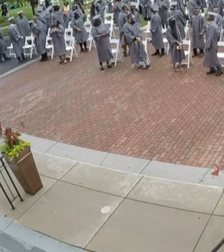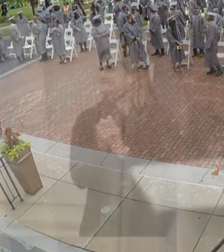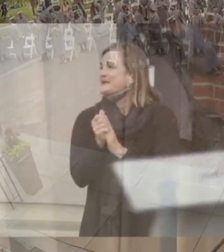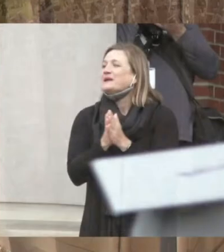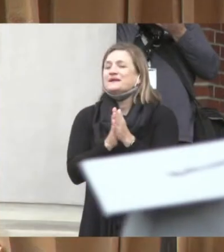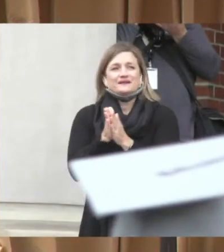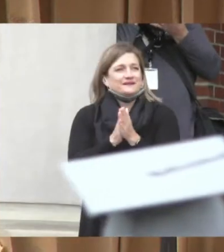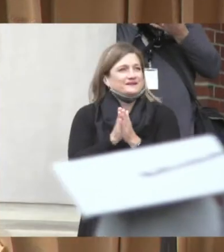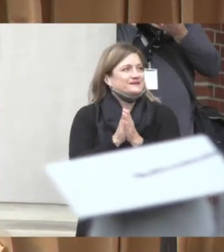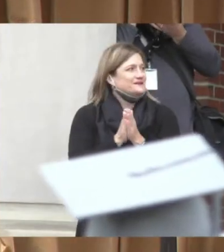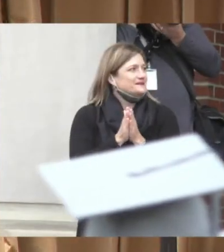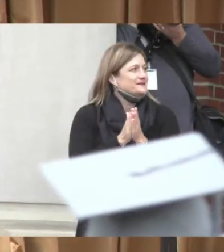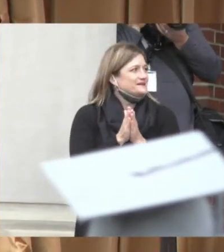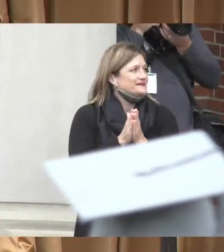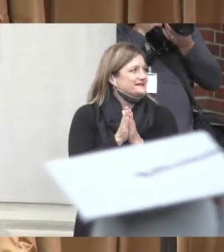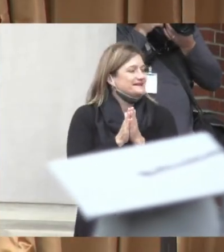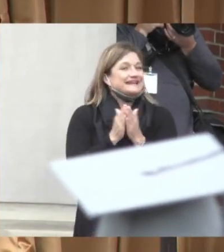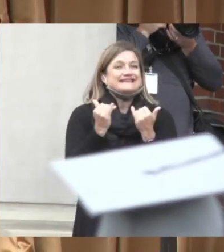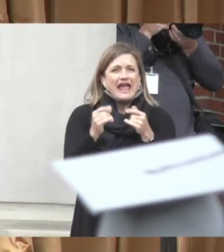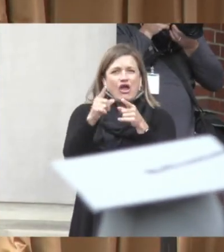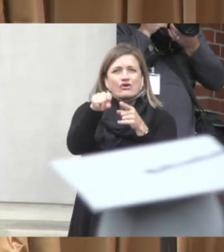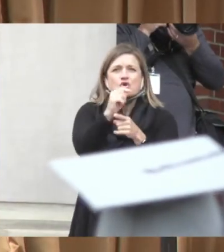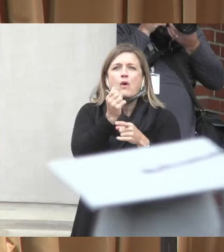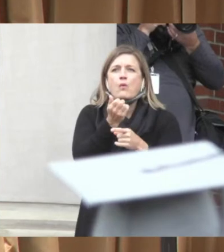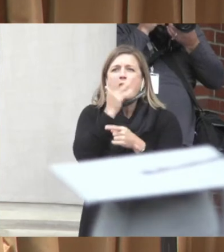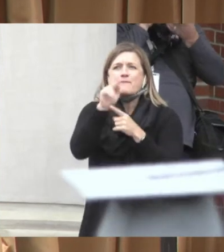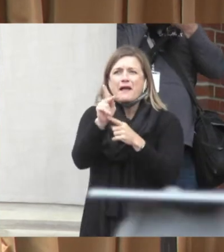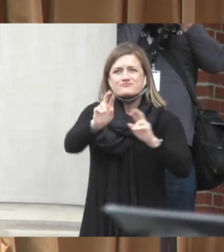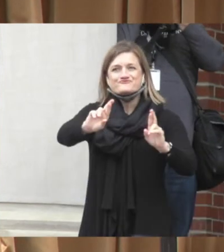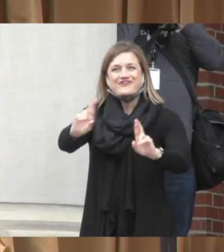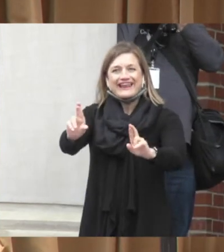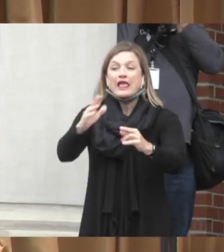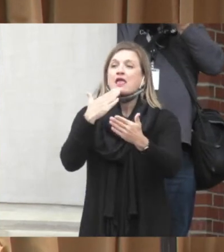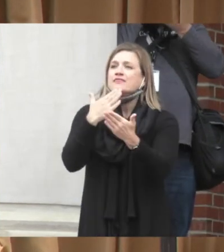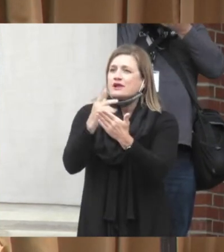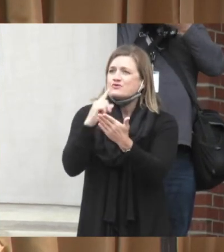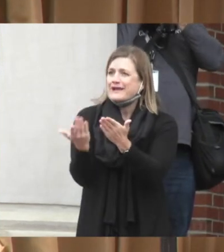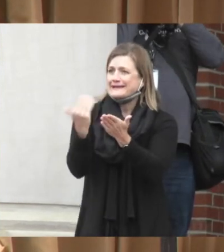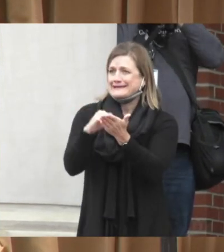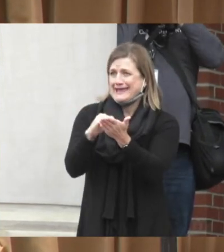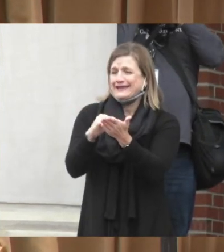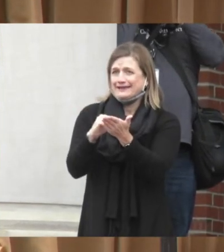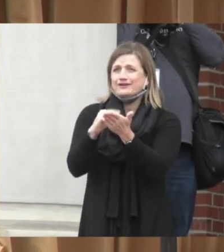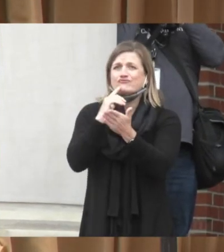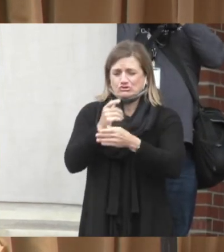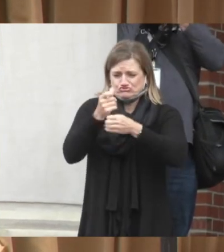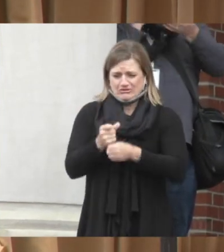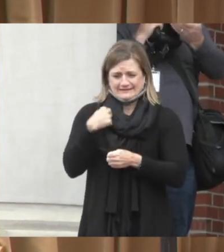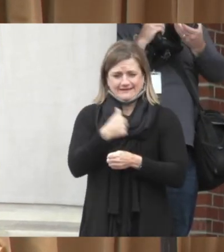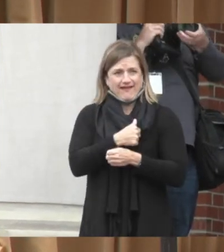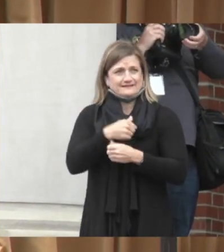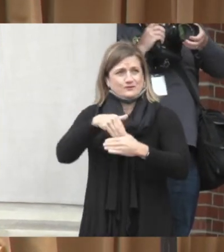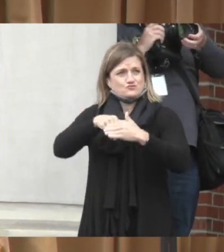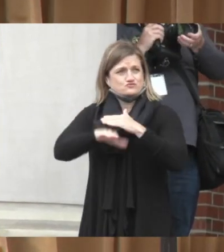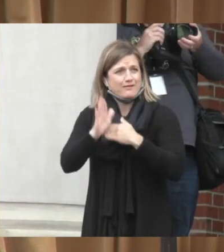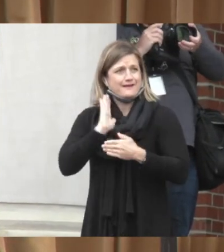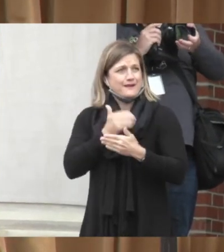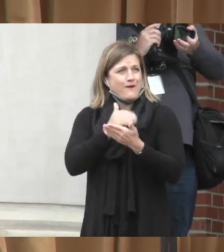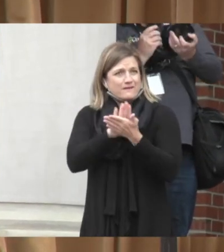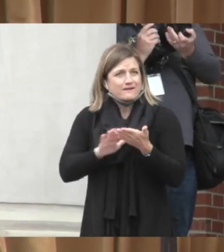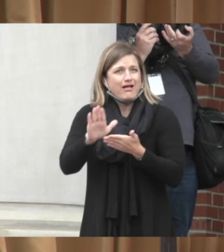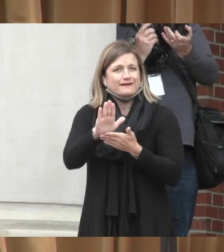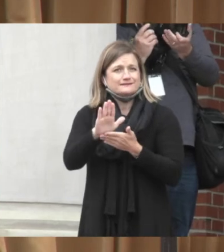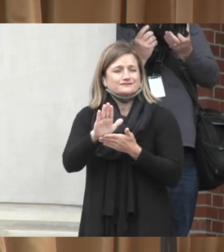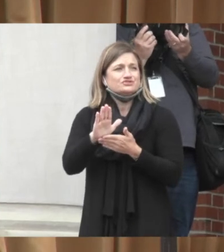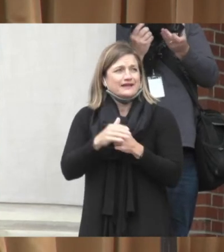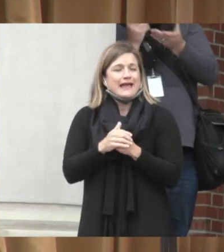So now that you've warmed up a little bit, thank you again for entrusting us with your journey. And I want to just say to you how proud I